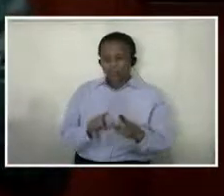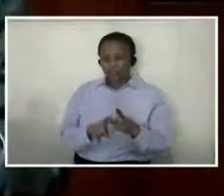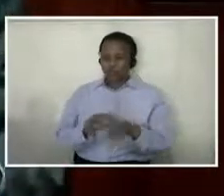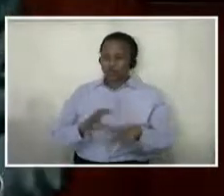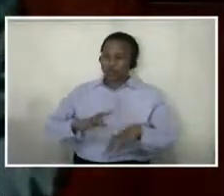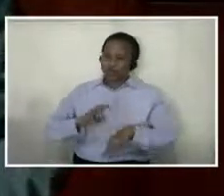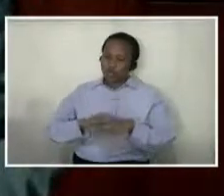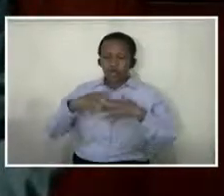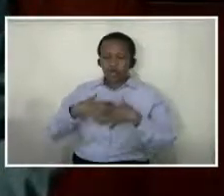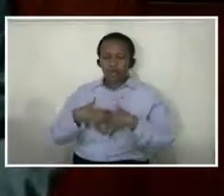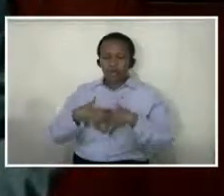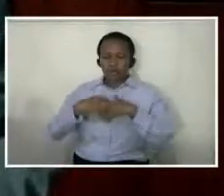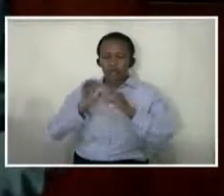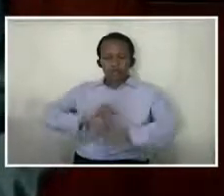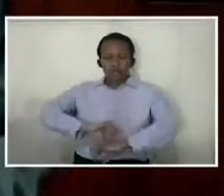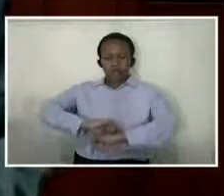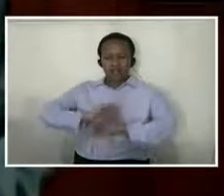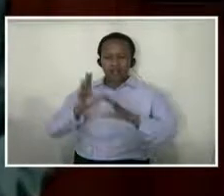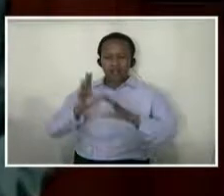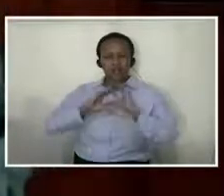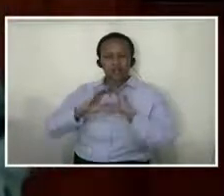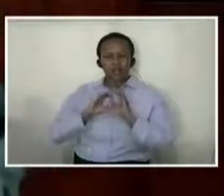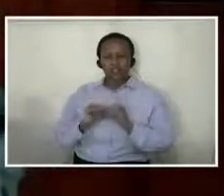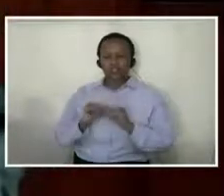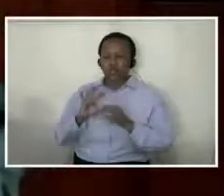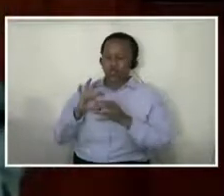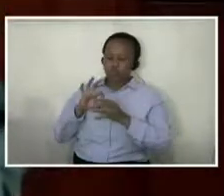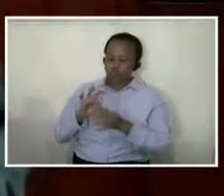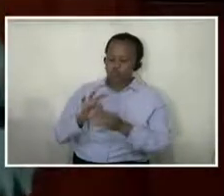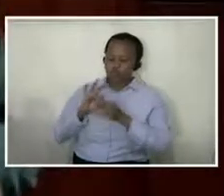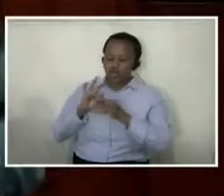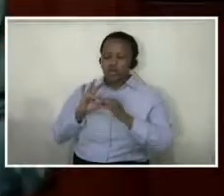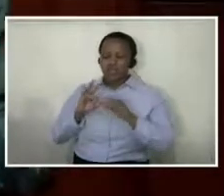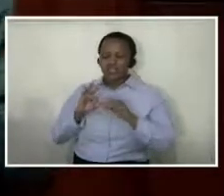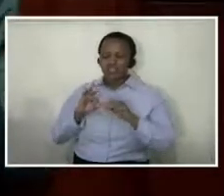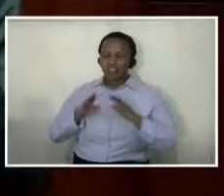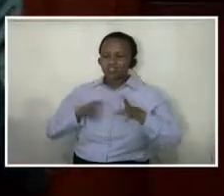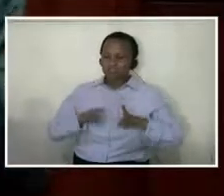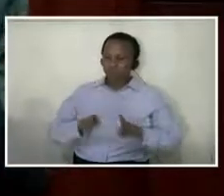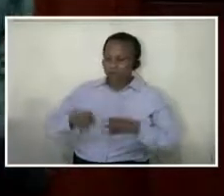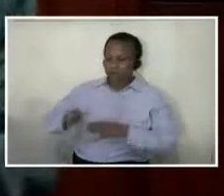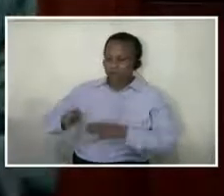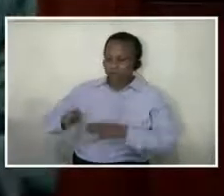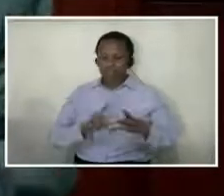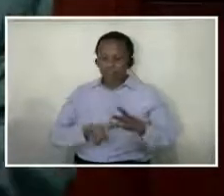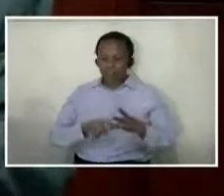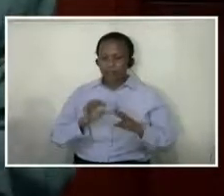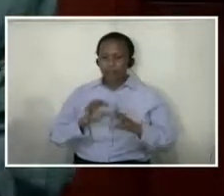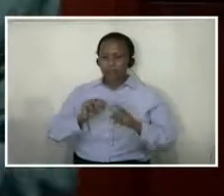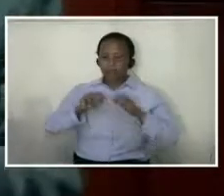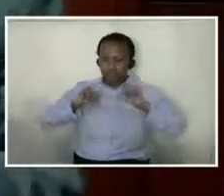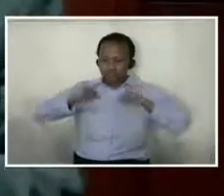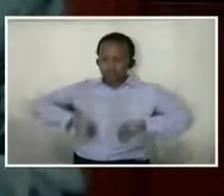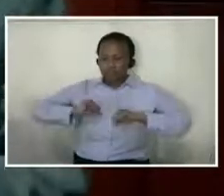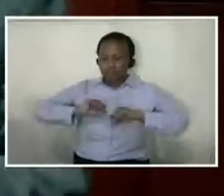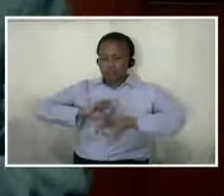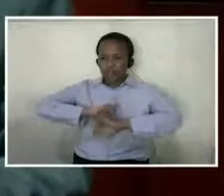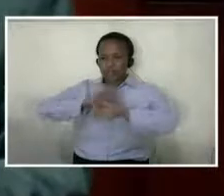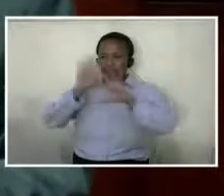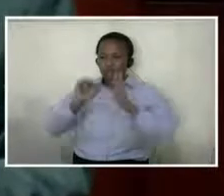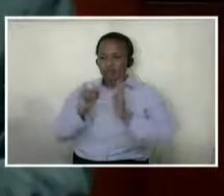to set clear communication and cooperation channels. Three is to agree on a clear set